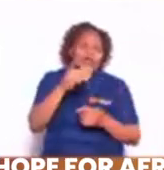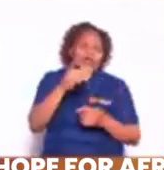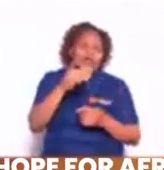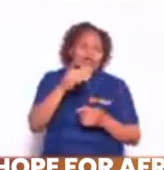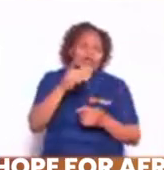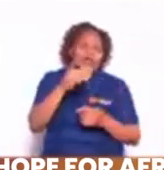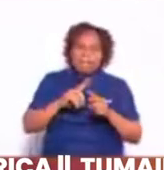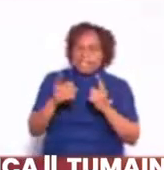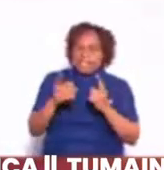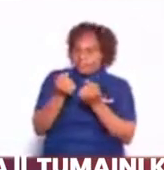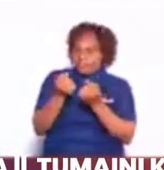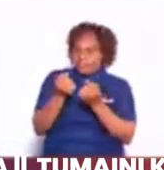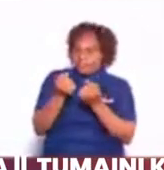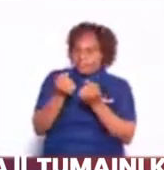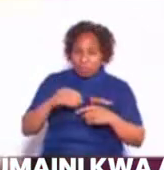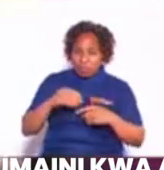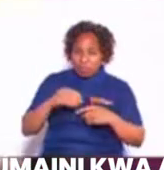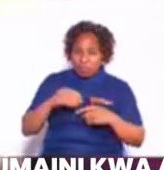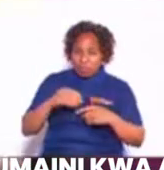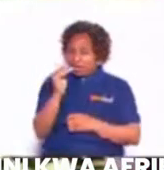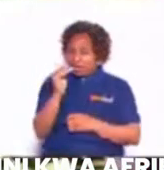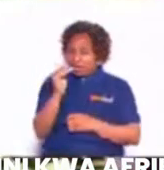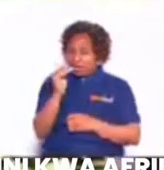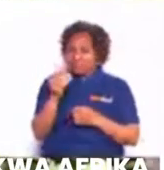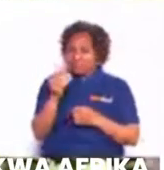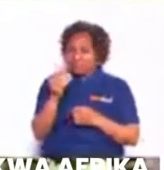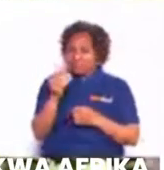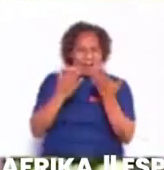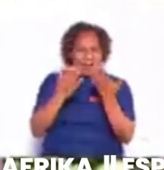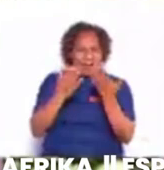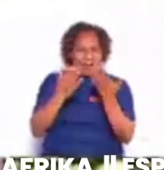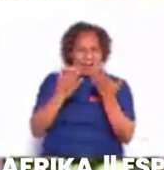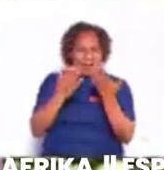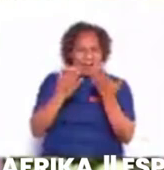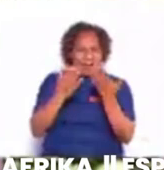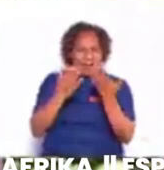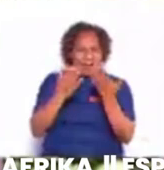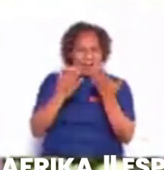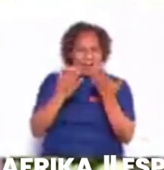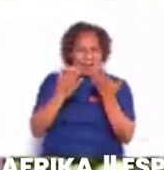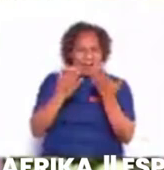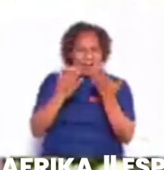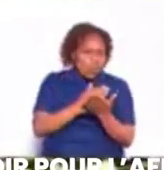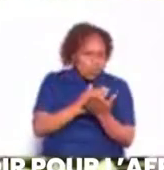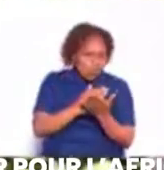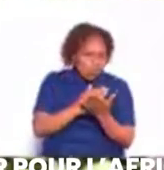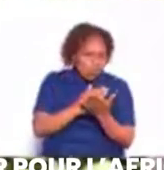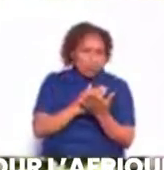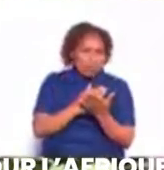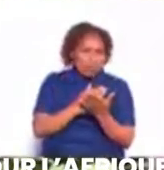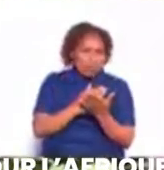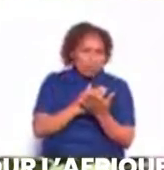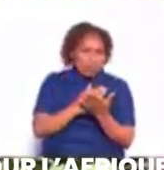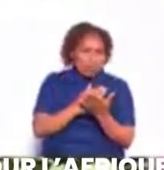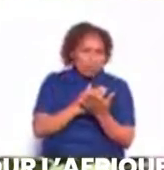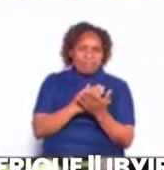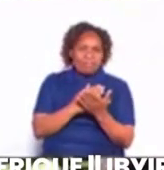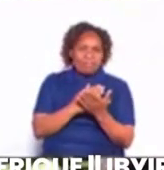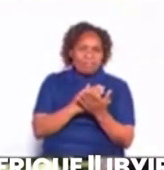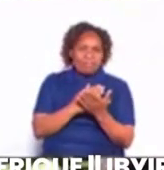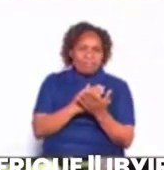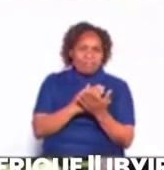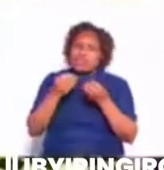But very few people will ask critical questions. Is this true? What is the source of